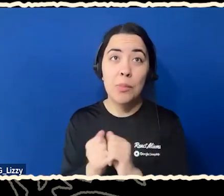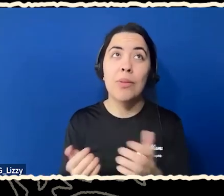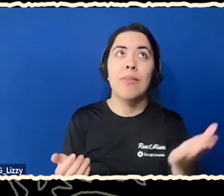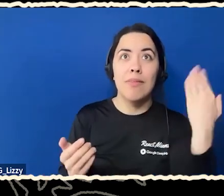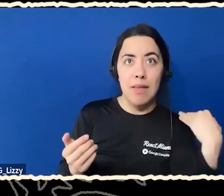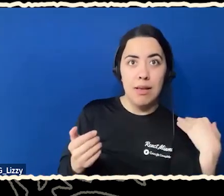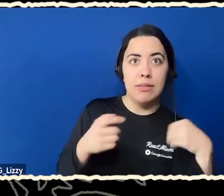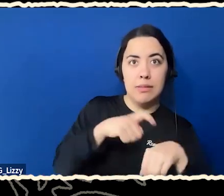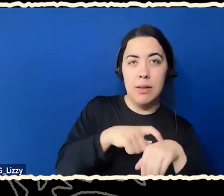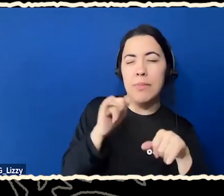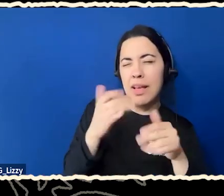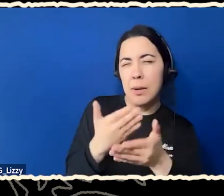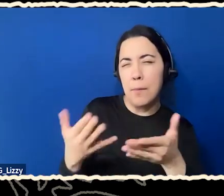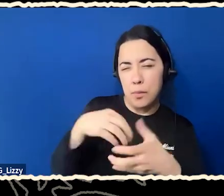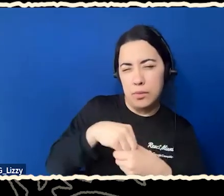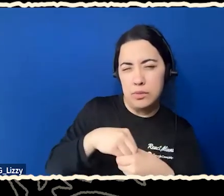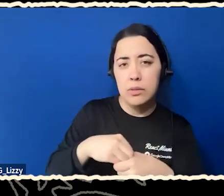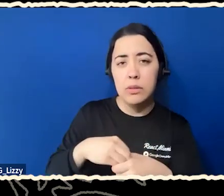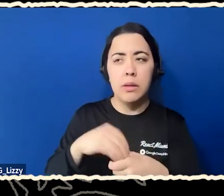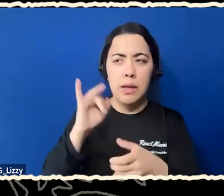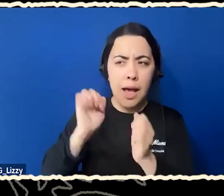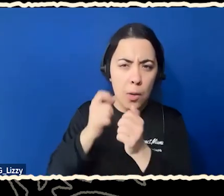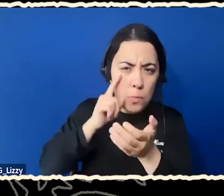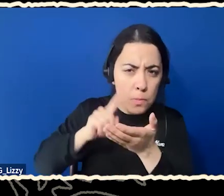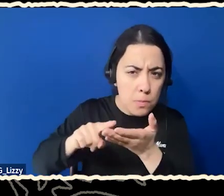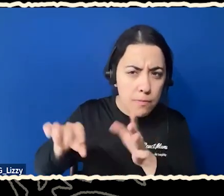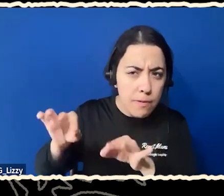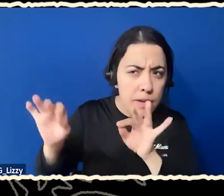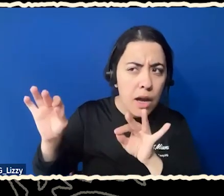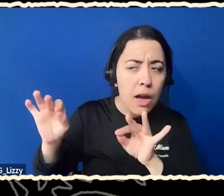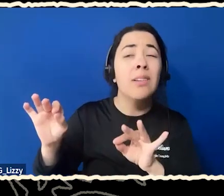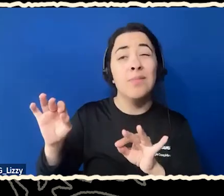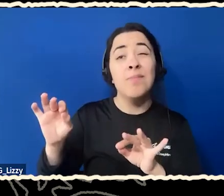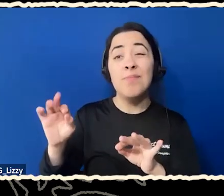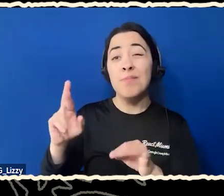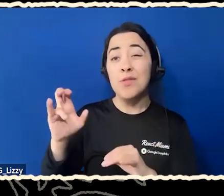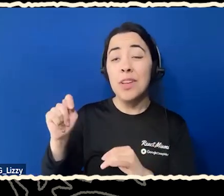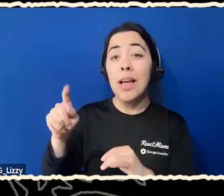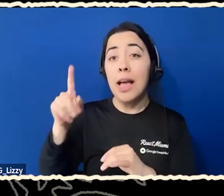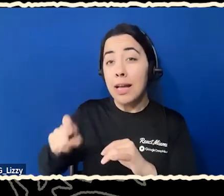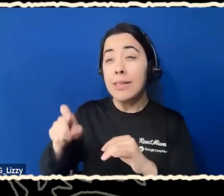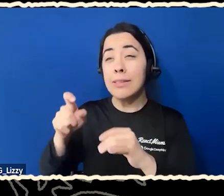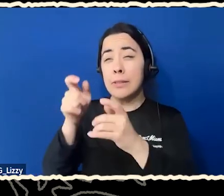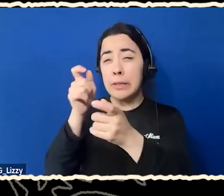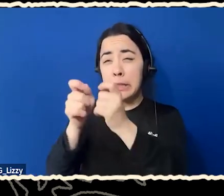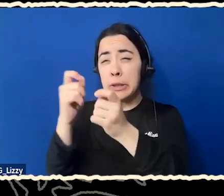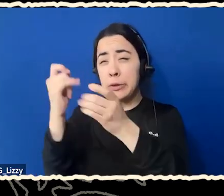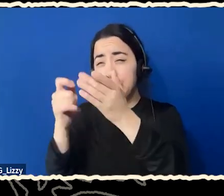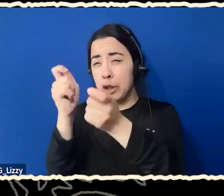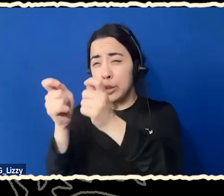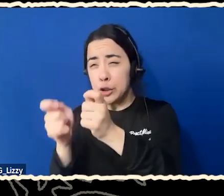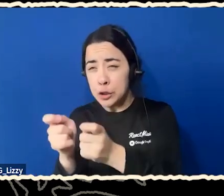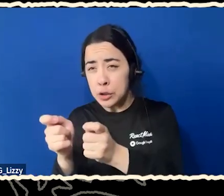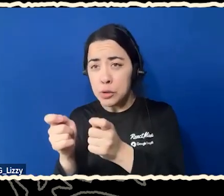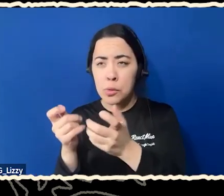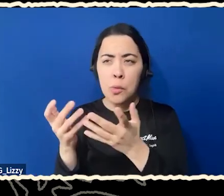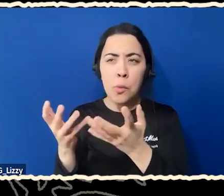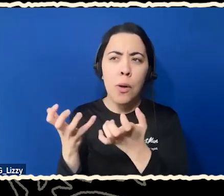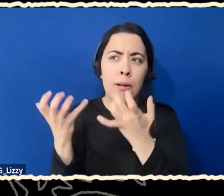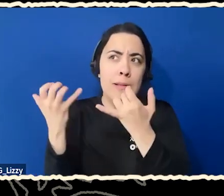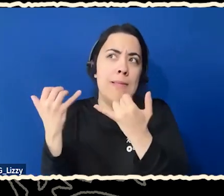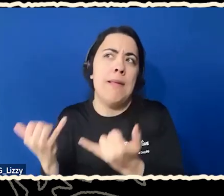time. But in order to find that out, React does have to render the components, ask what they want